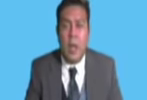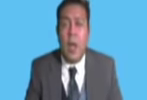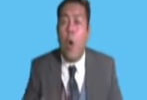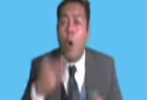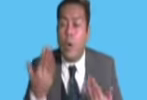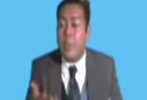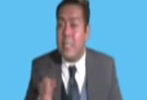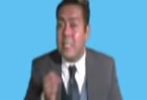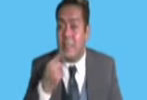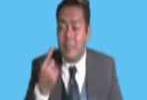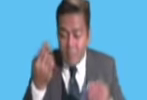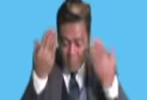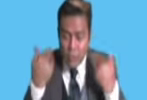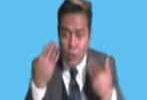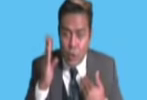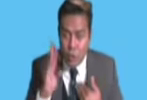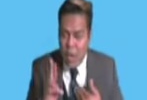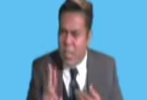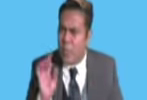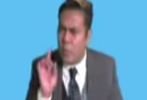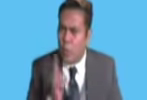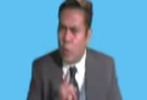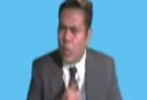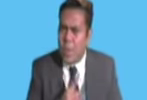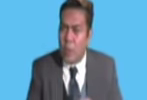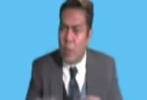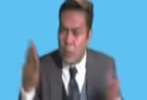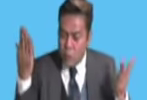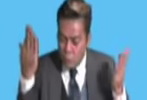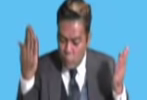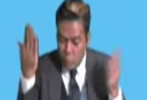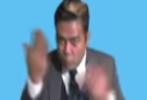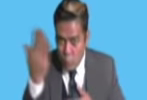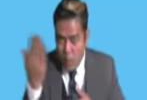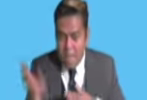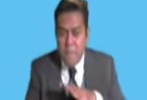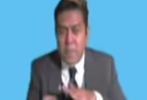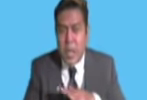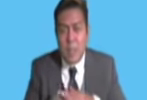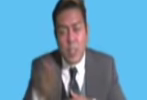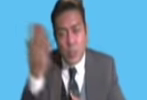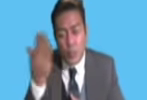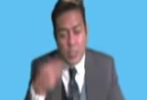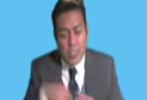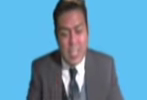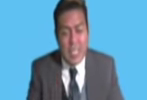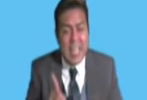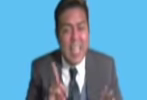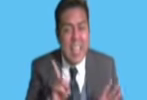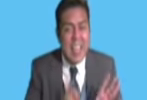Honorable Speaker, as for the schools under TC Winston Rehabilitation Program, primary schools in Yavaka,